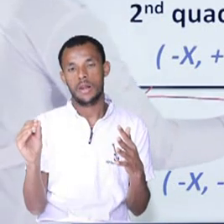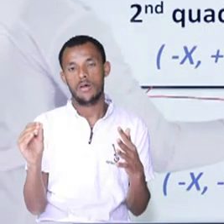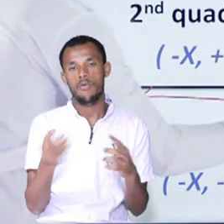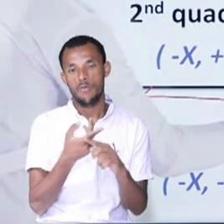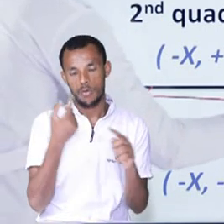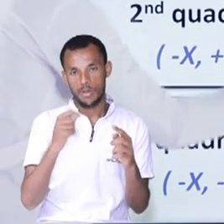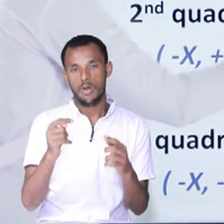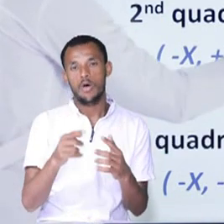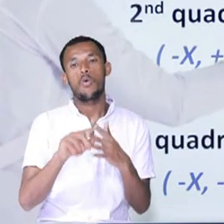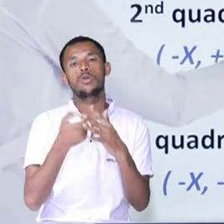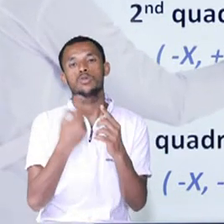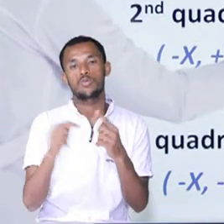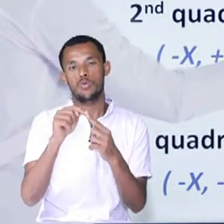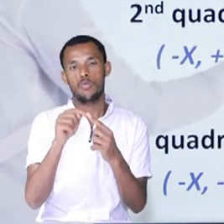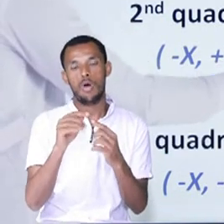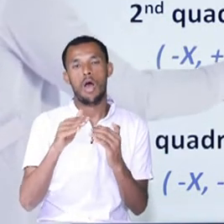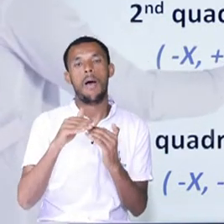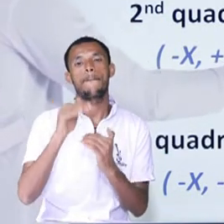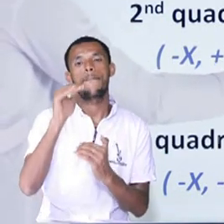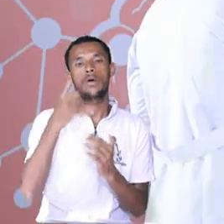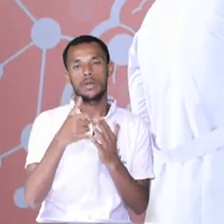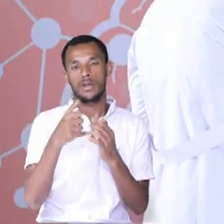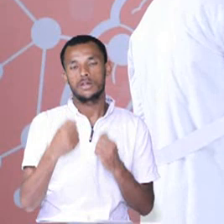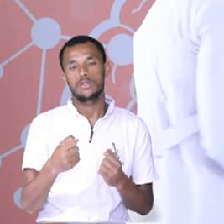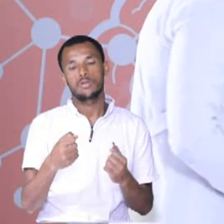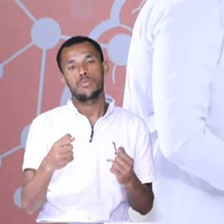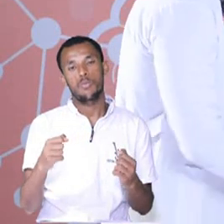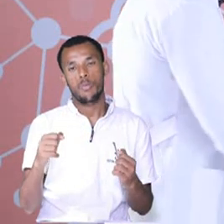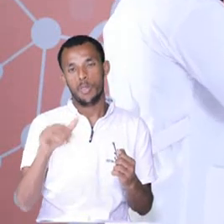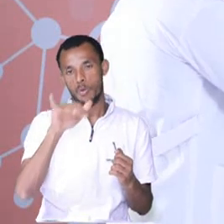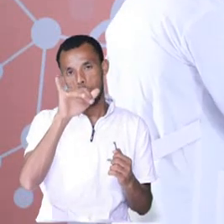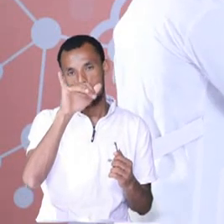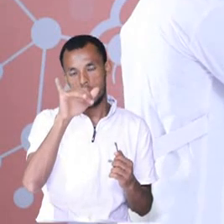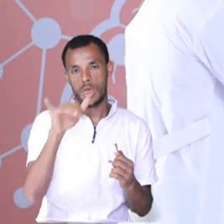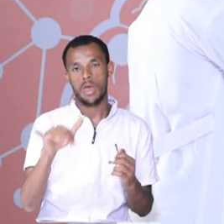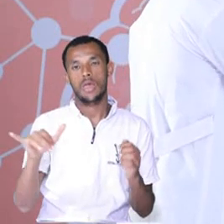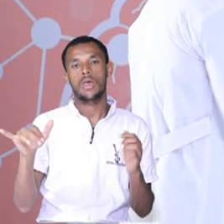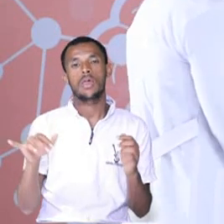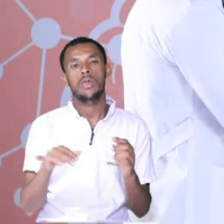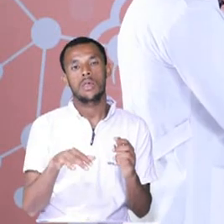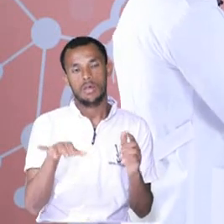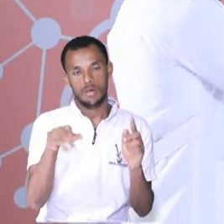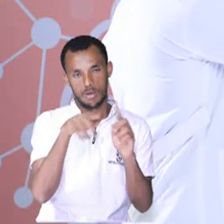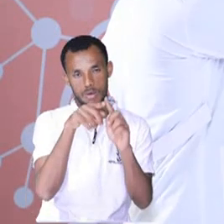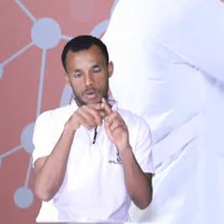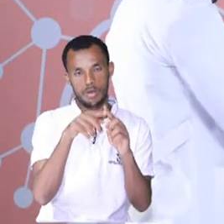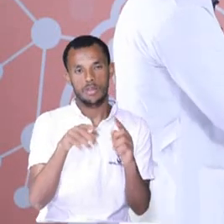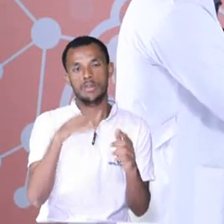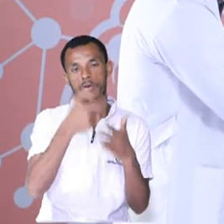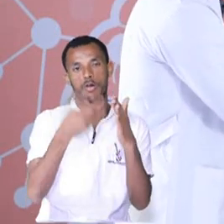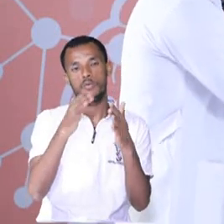and from the origin to the up, when you go to up, it have a positive value. Therefore in this region the value of x